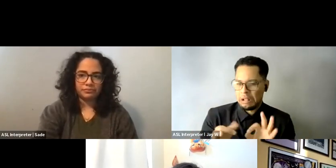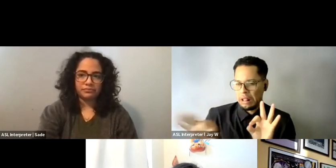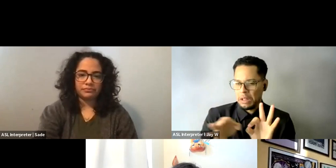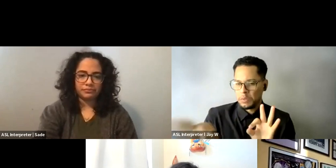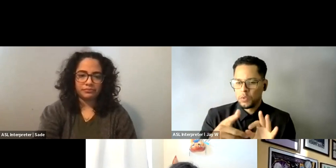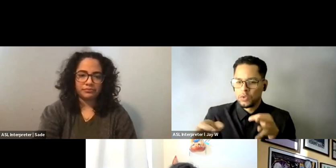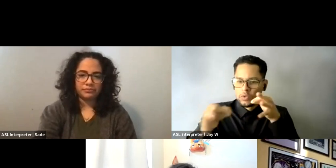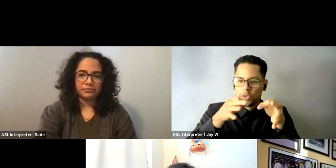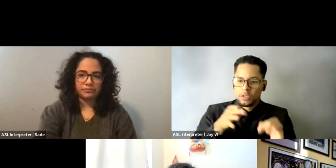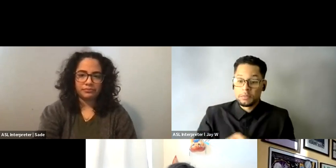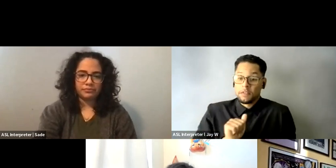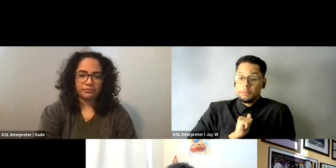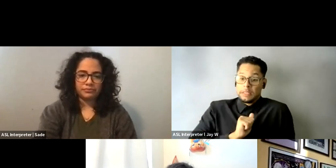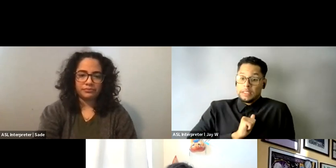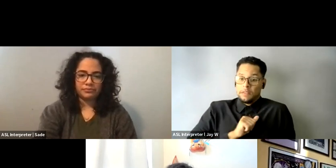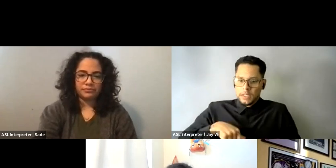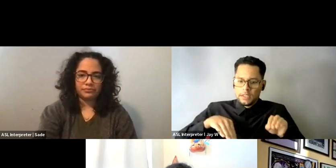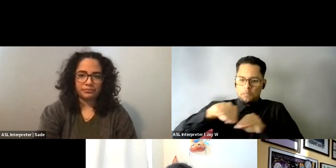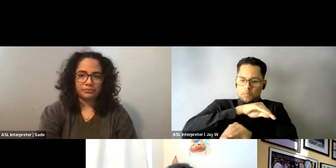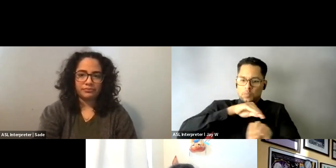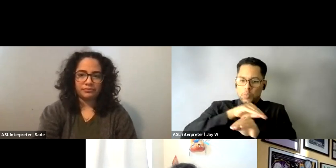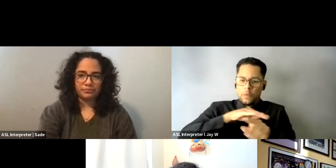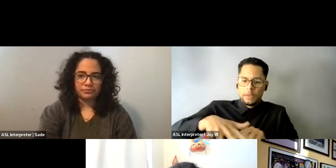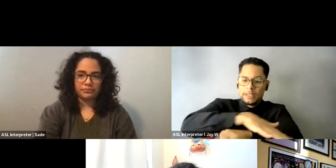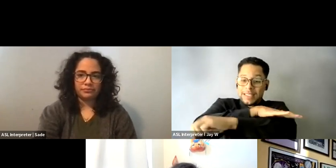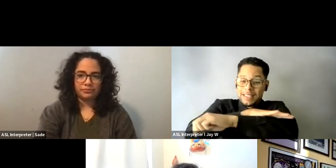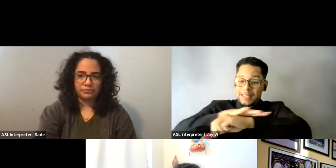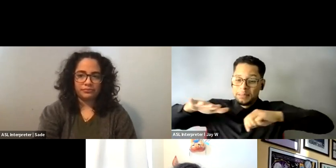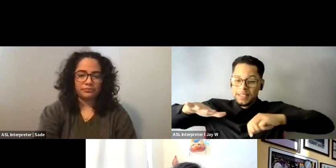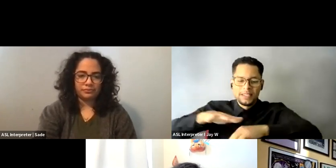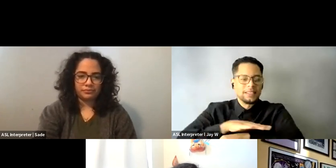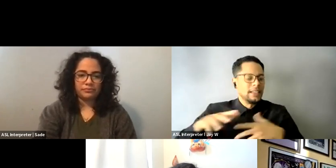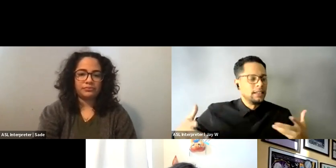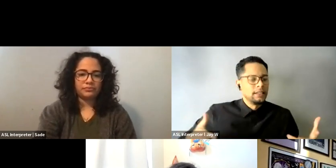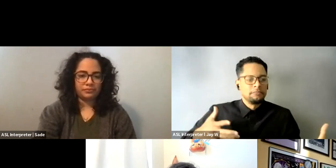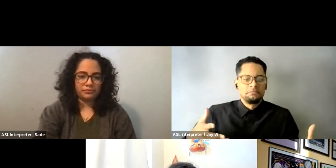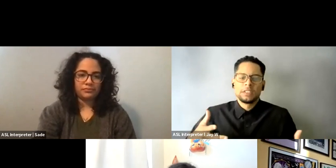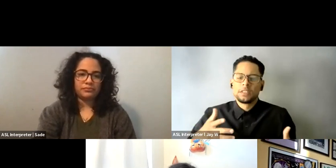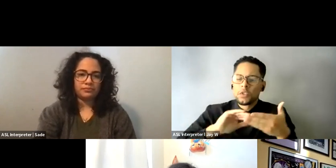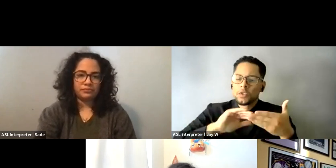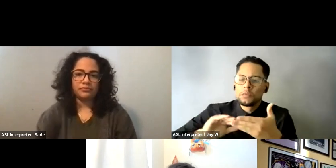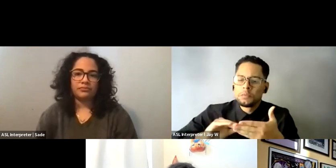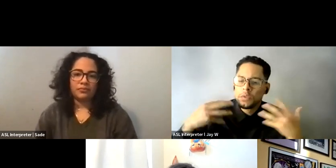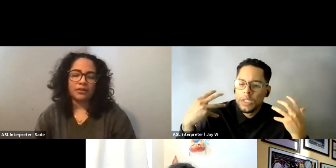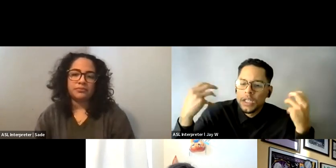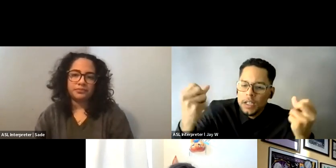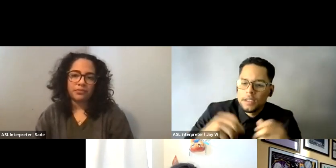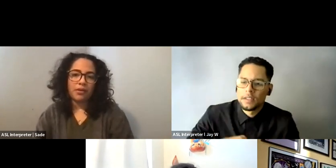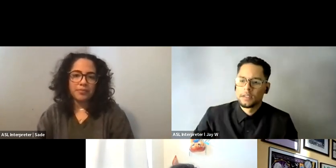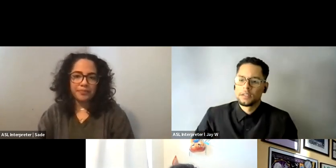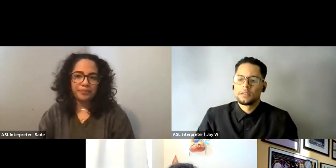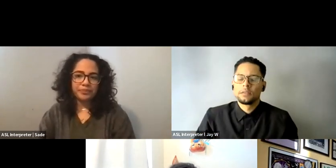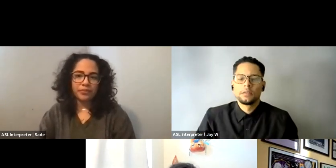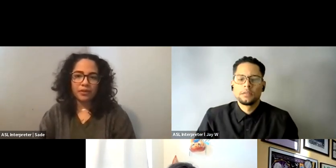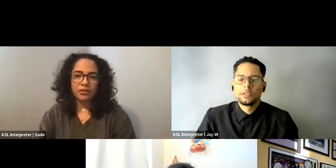it's a movement space that does truly center community healing, collectivism, us working together, honoring polyphony, many